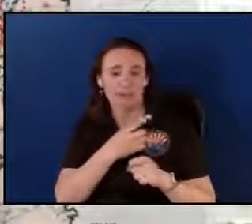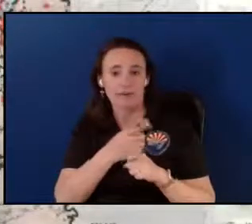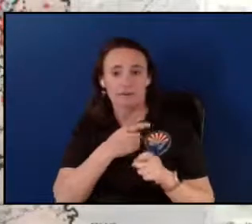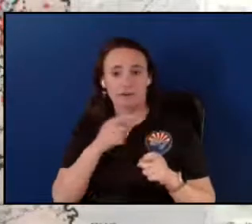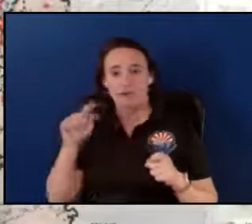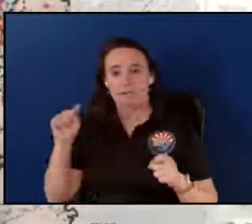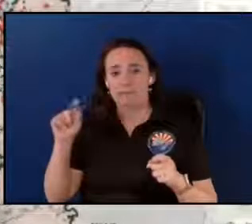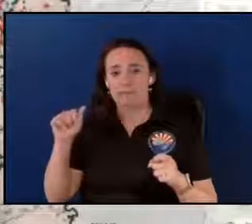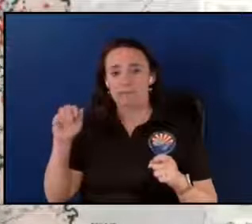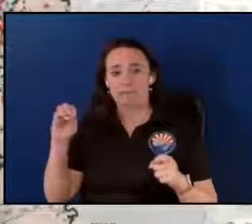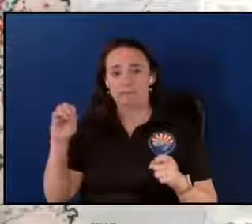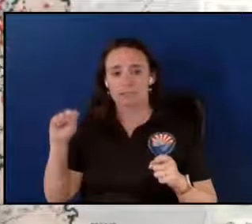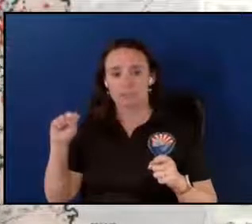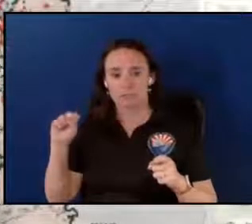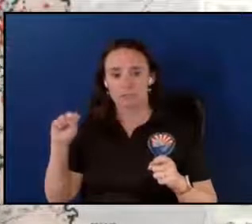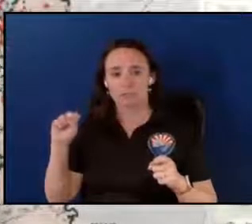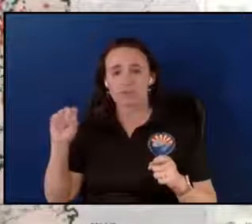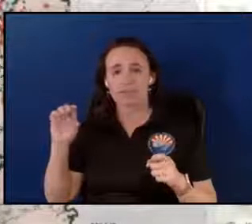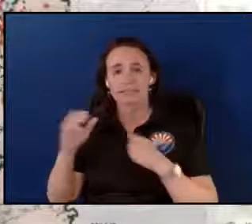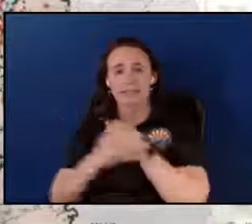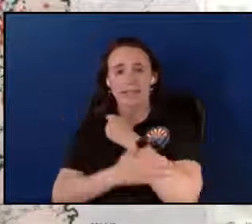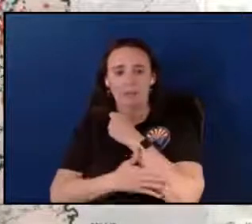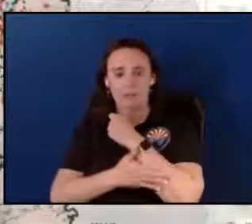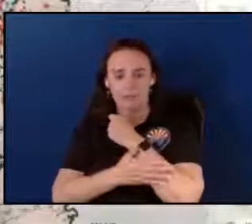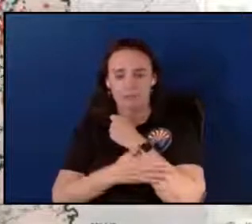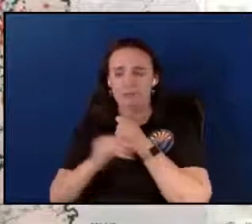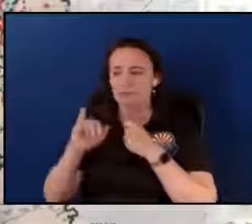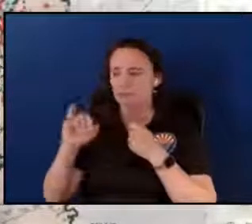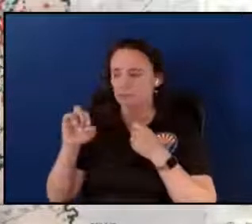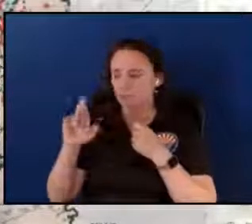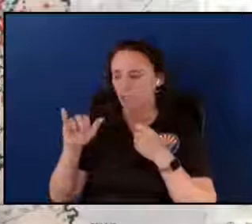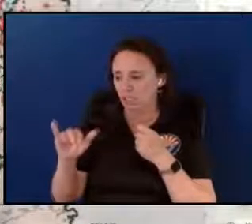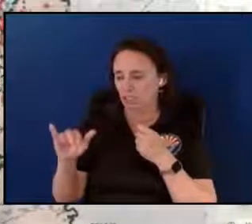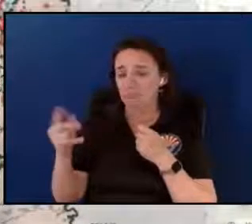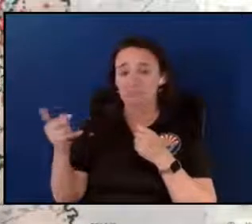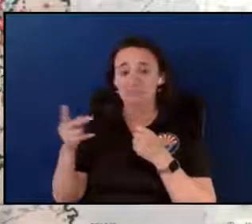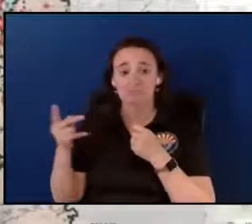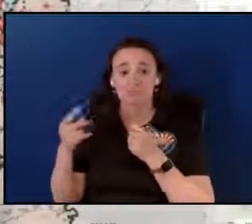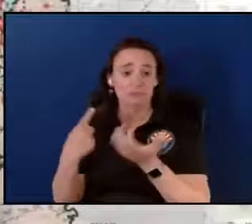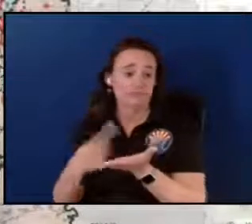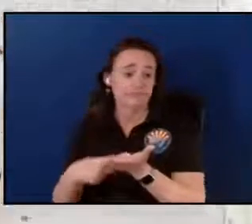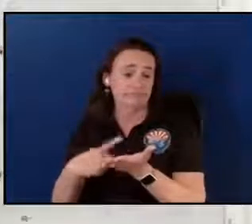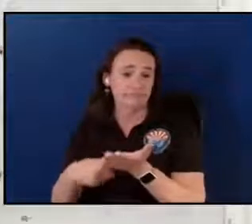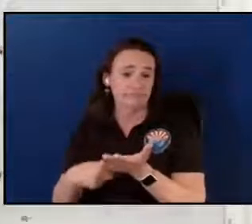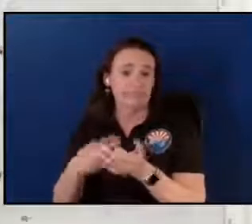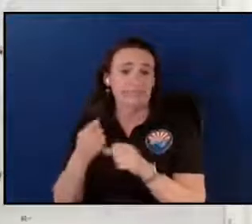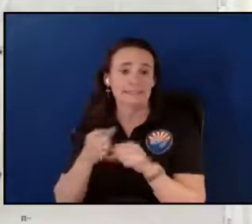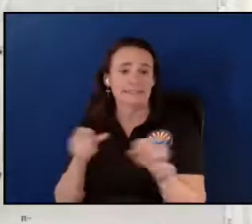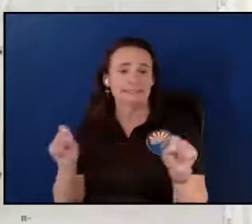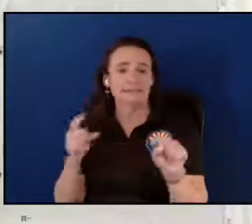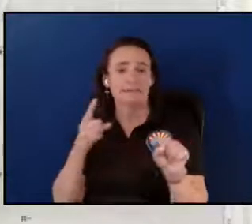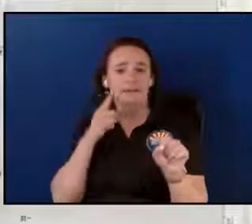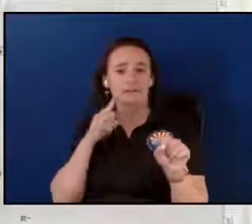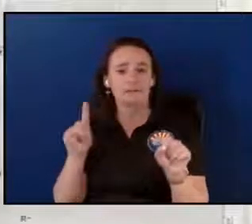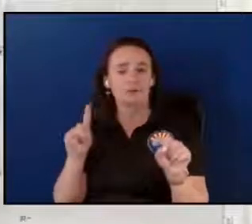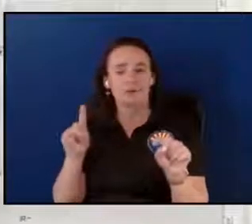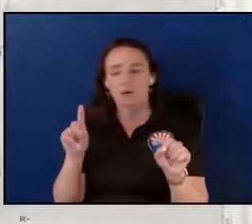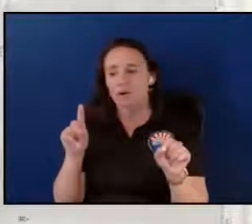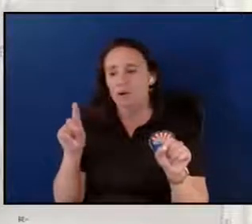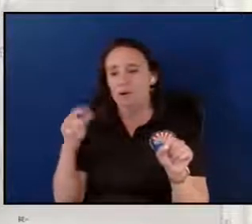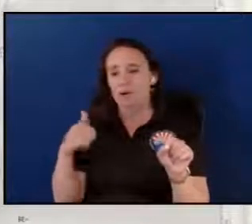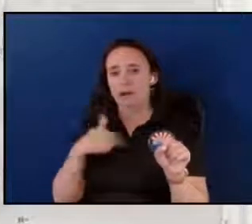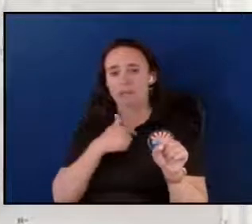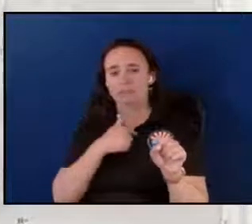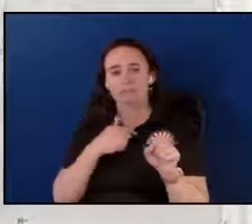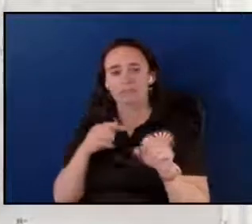Jerry, we've been able to discuss, and it's safe enough for him and us to open up the main corridor